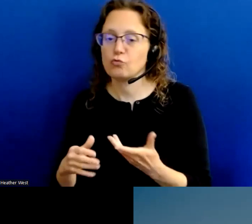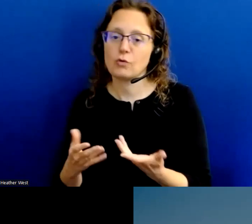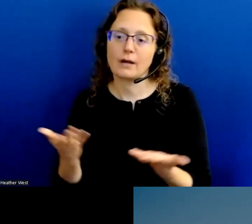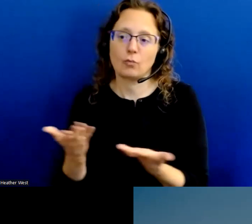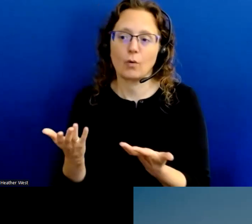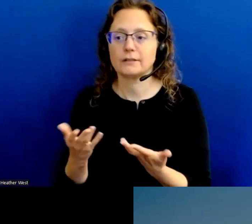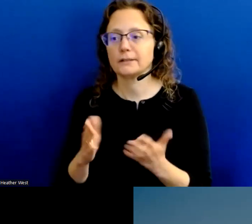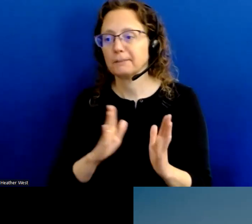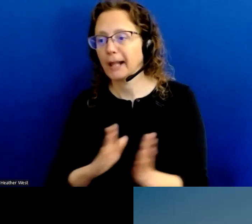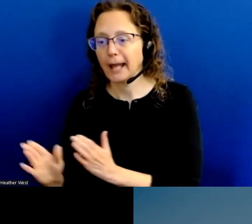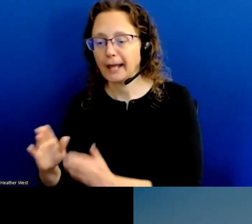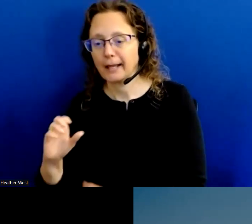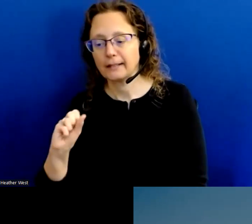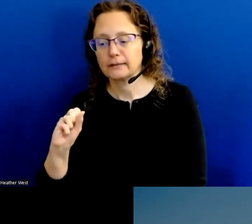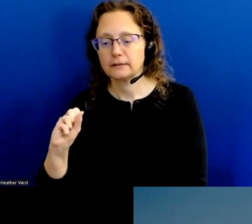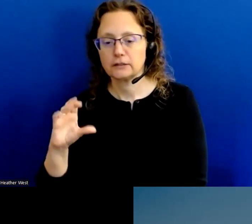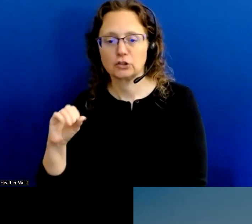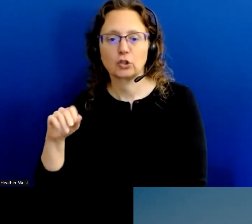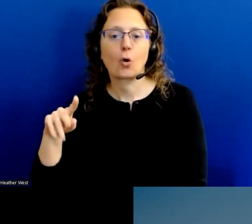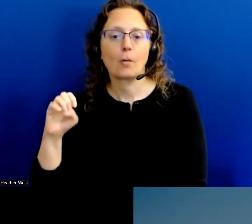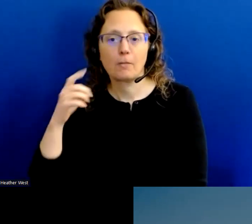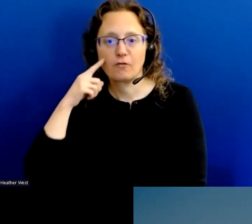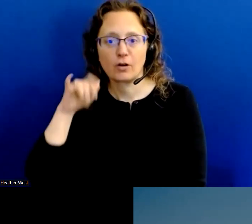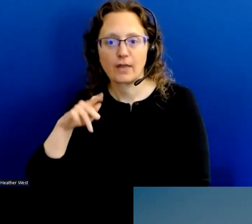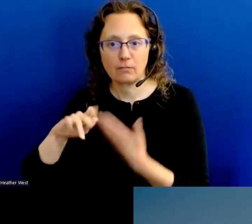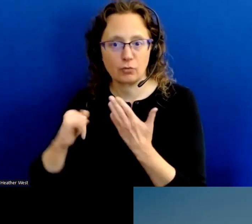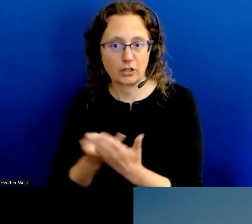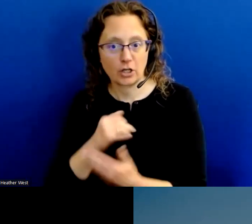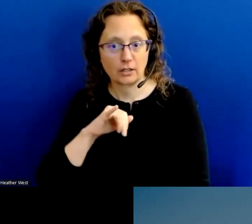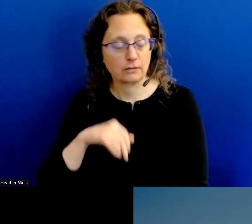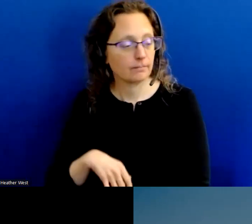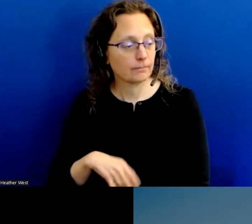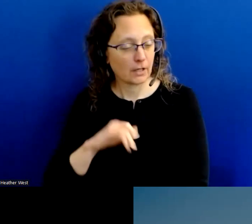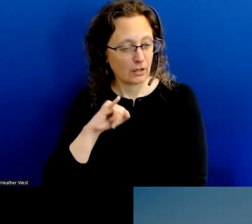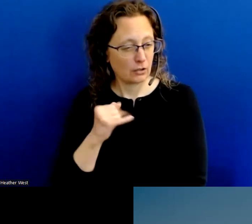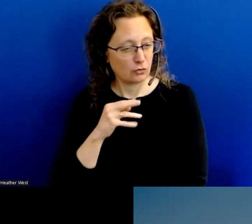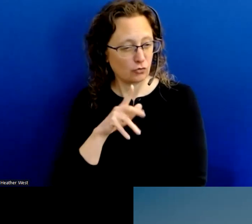project. And if Julia is on the line, if you'd